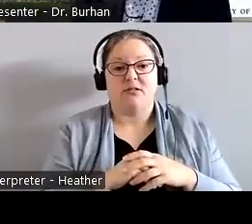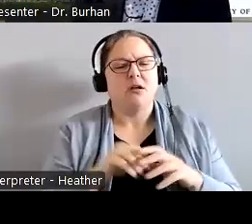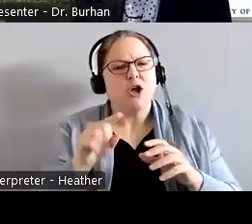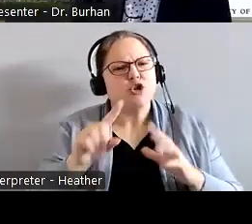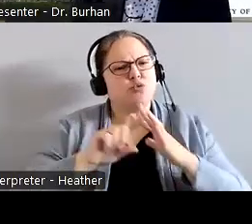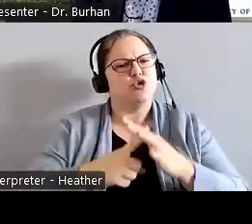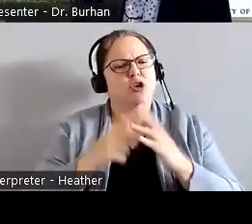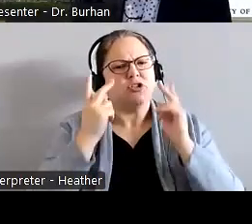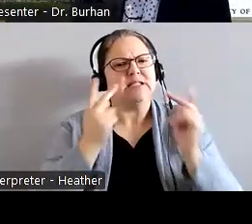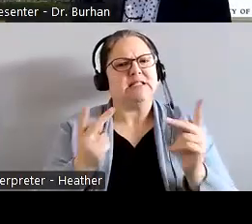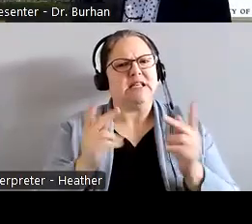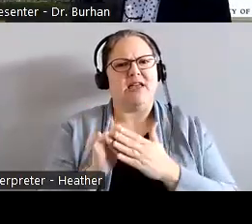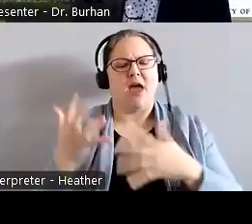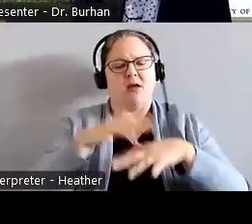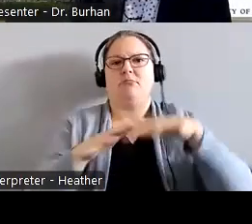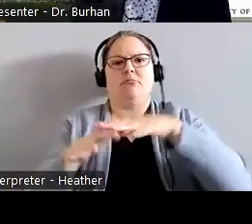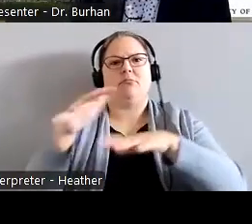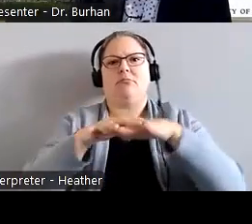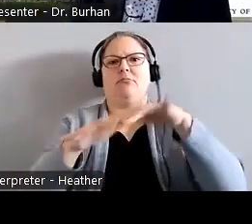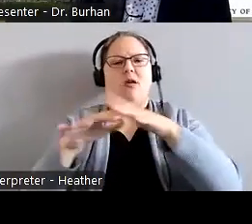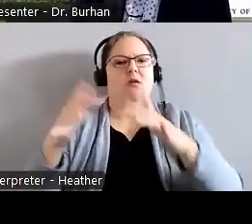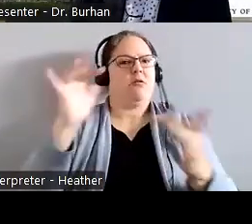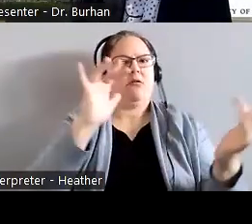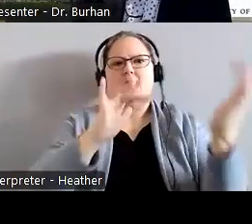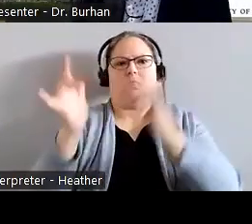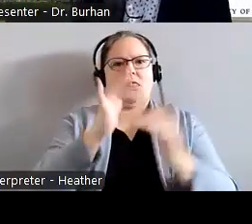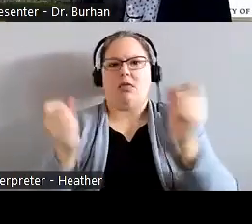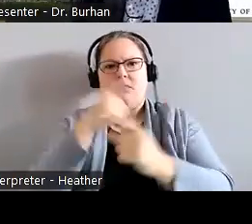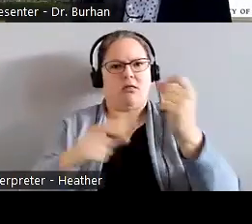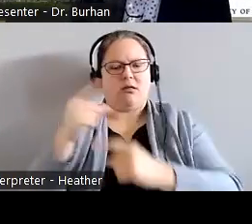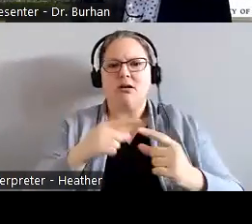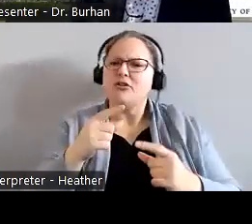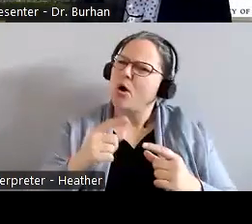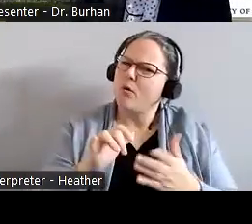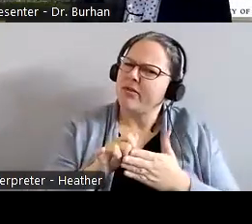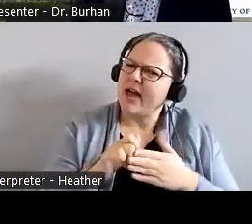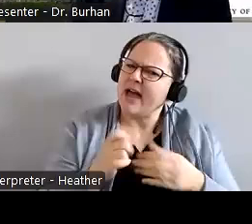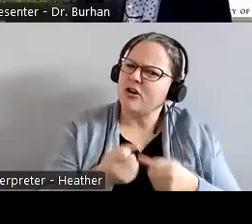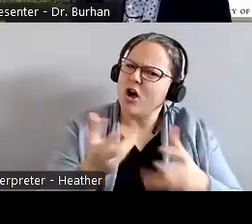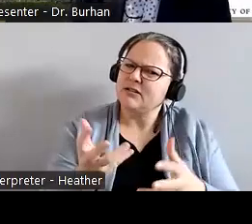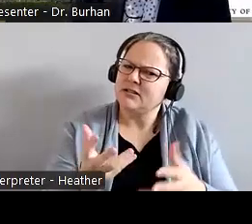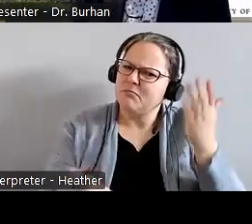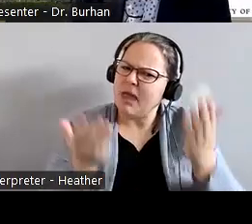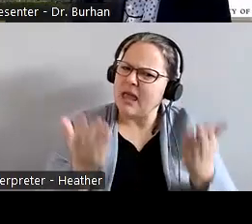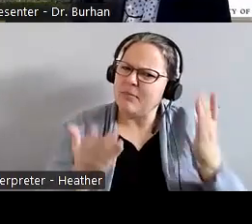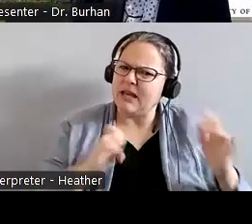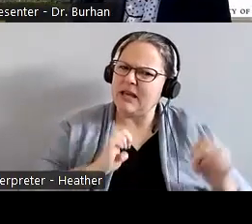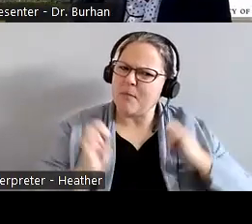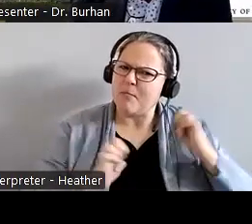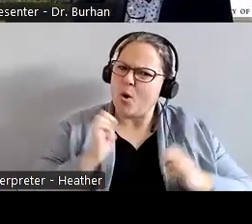that overlap, and that leads to the question whether emotions are also involved in